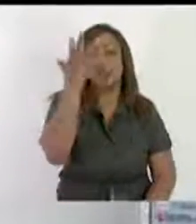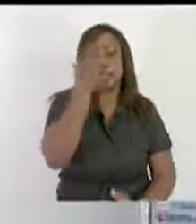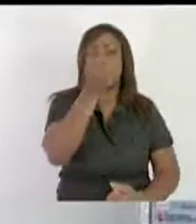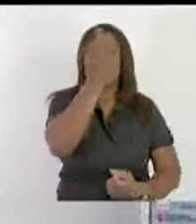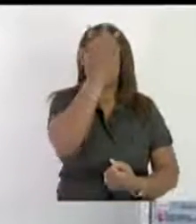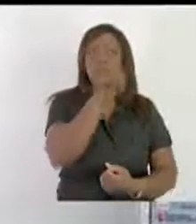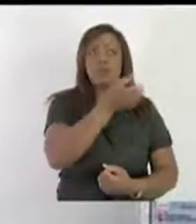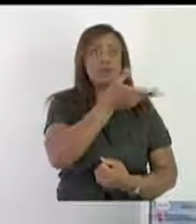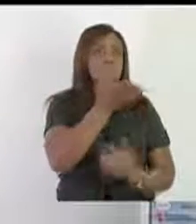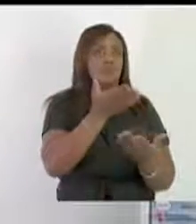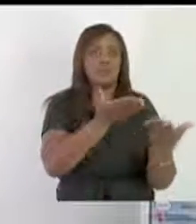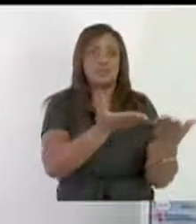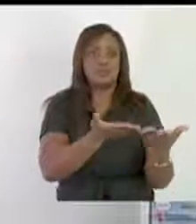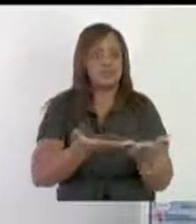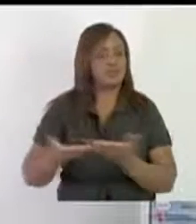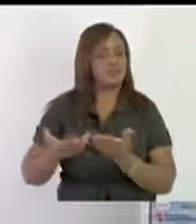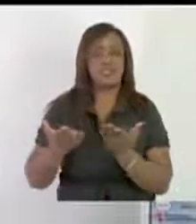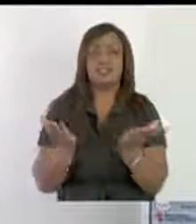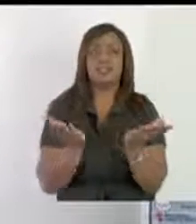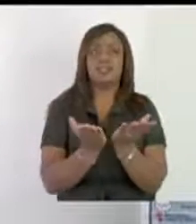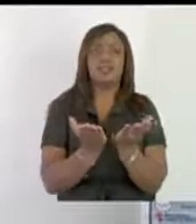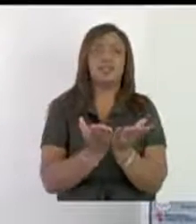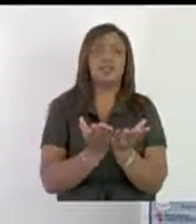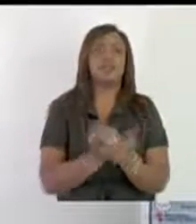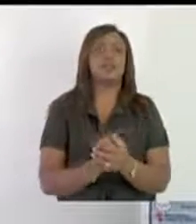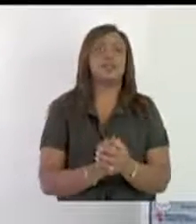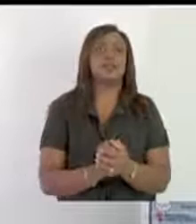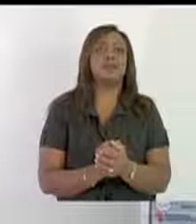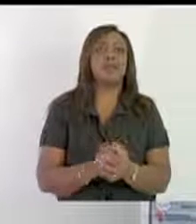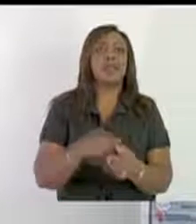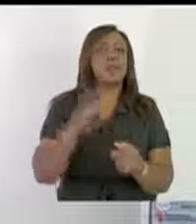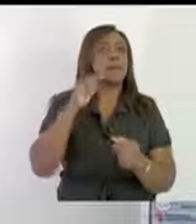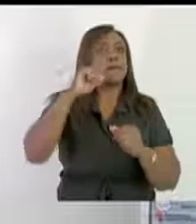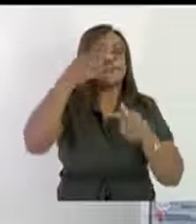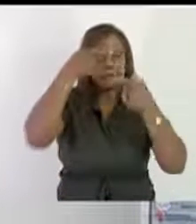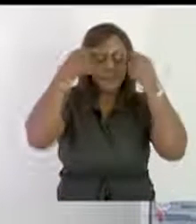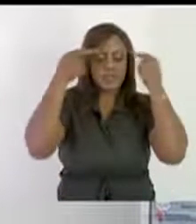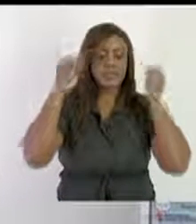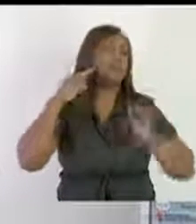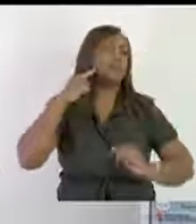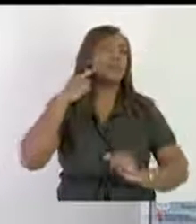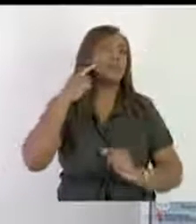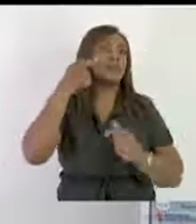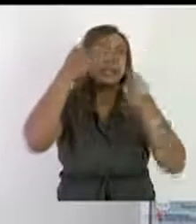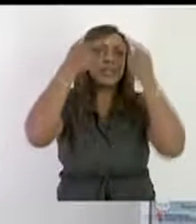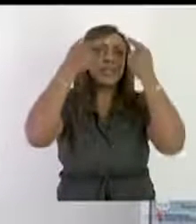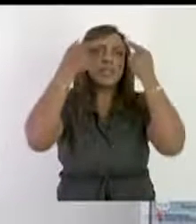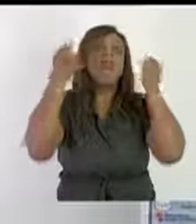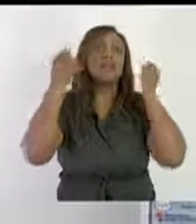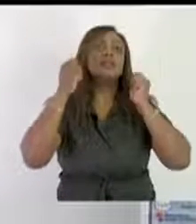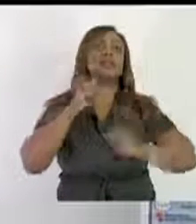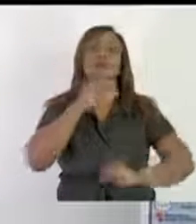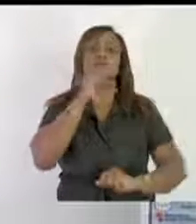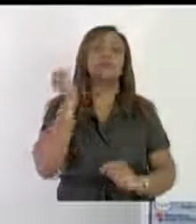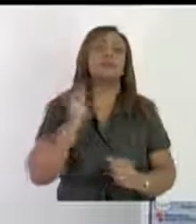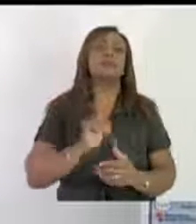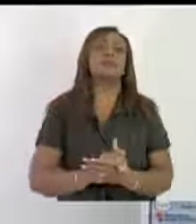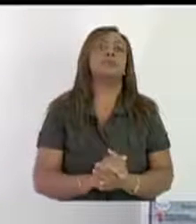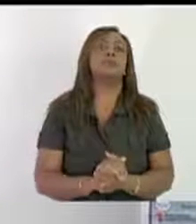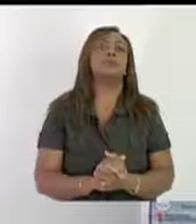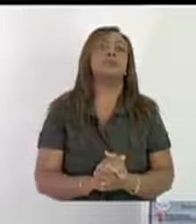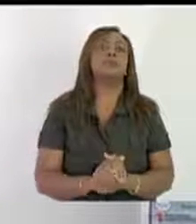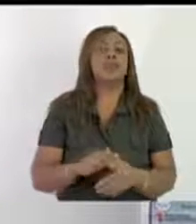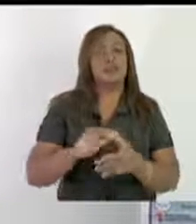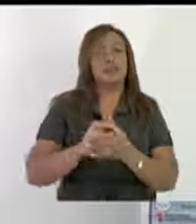Hello, welcome to my Zone online school. My name is Linda Shipanga, and I'm not alone. I'm with